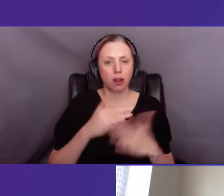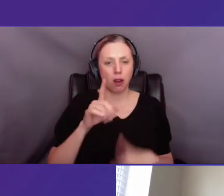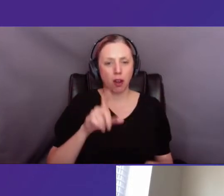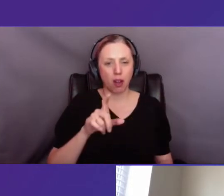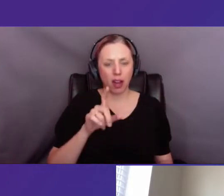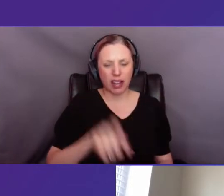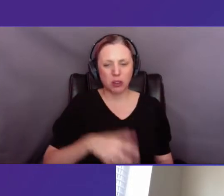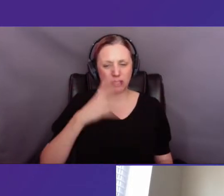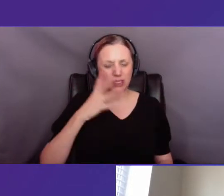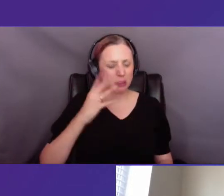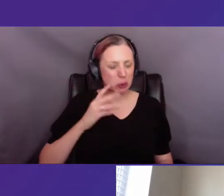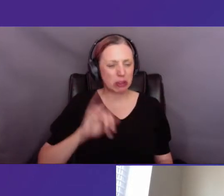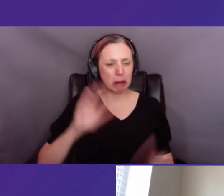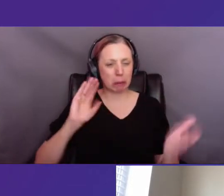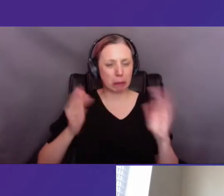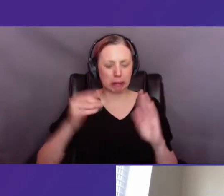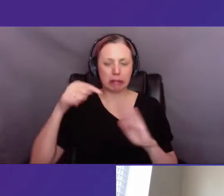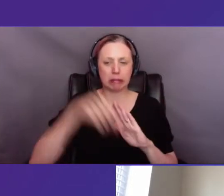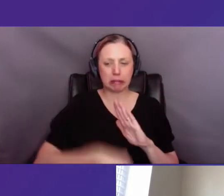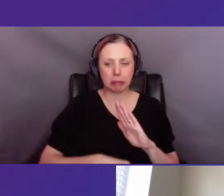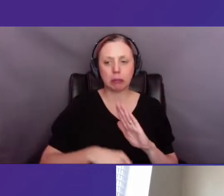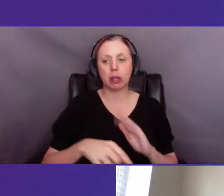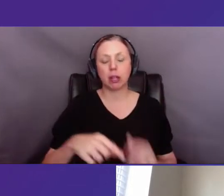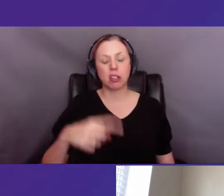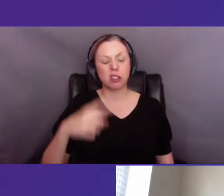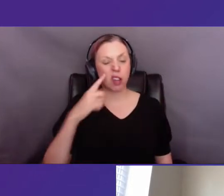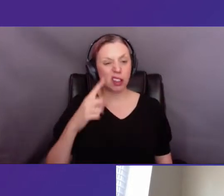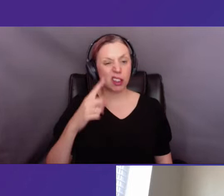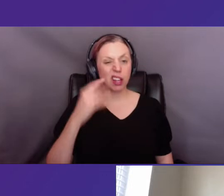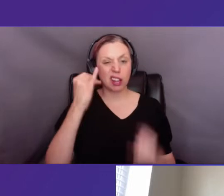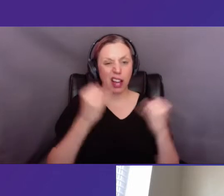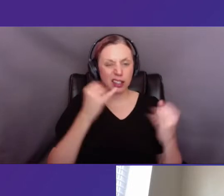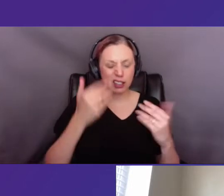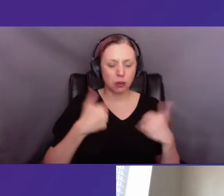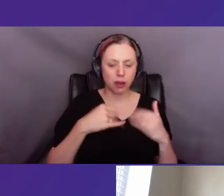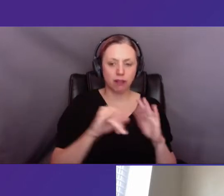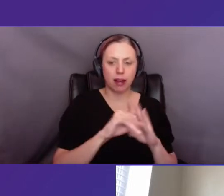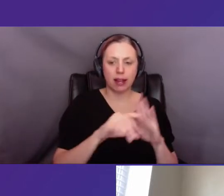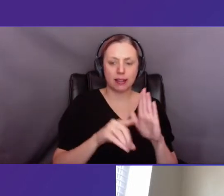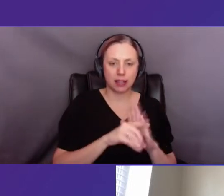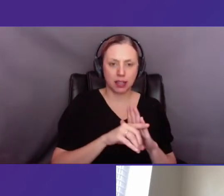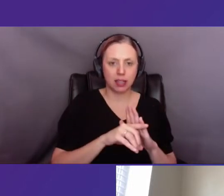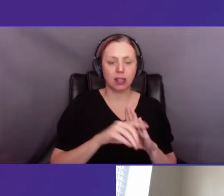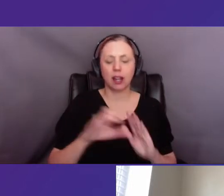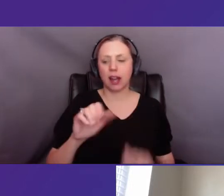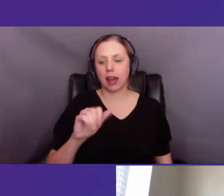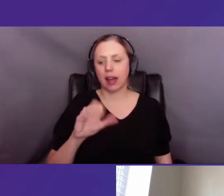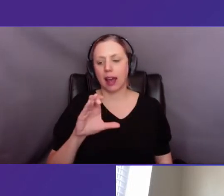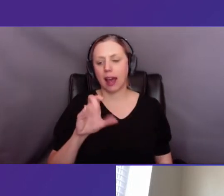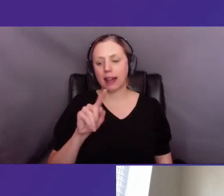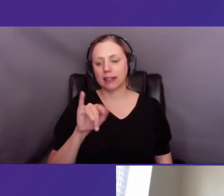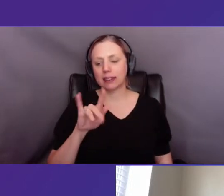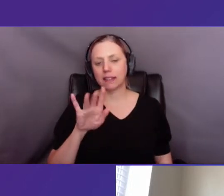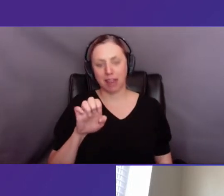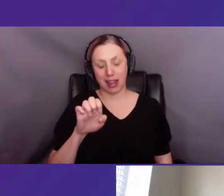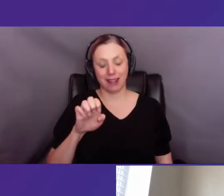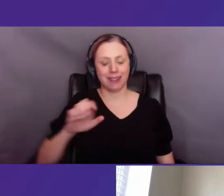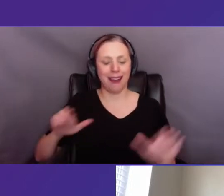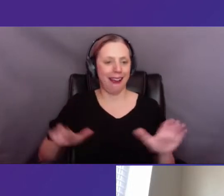deeply. And I just feel like the ideas that you brought in, like identity and activate and